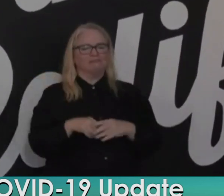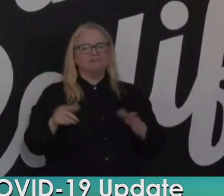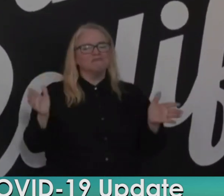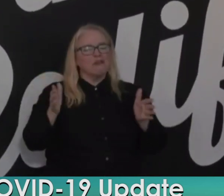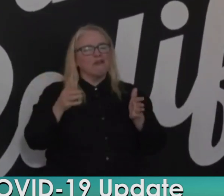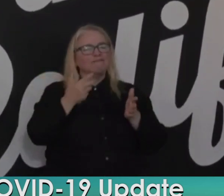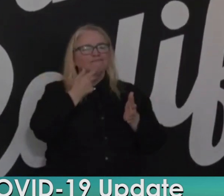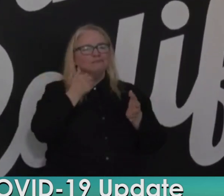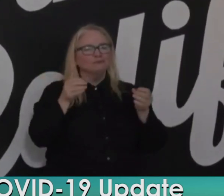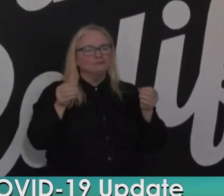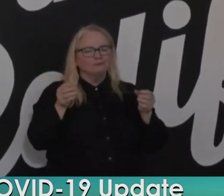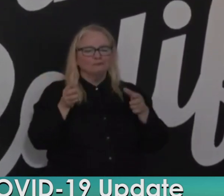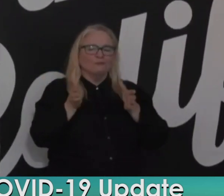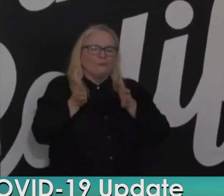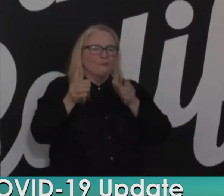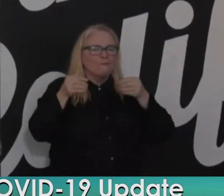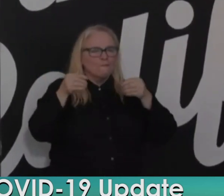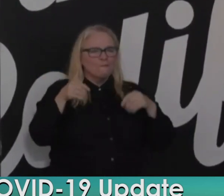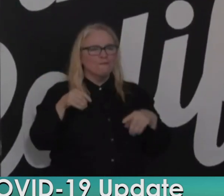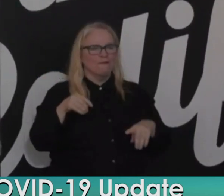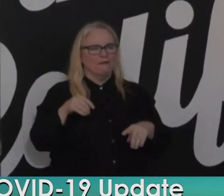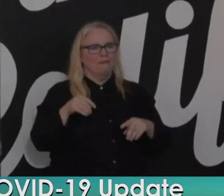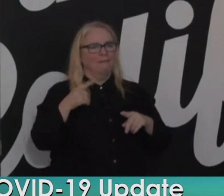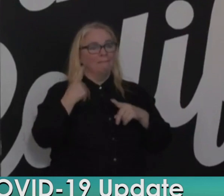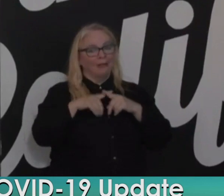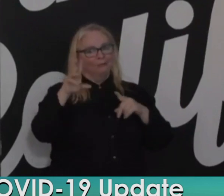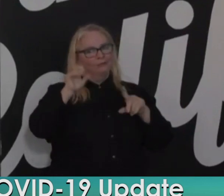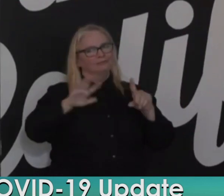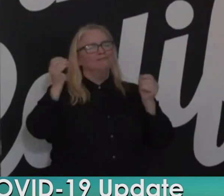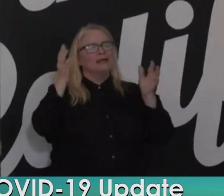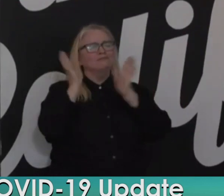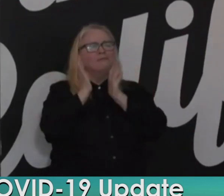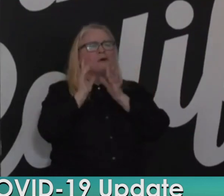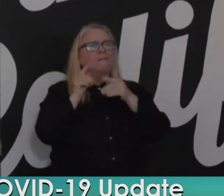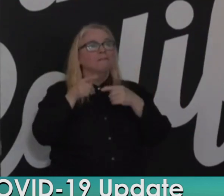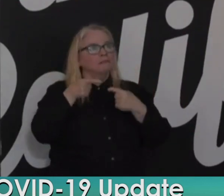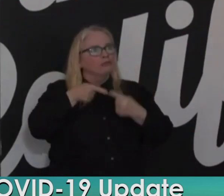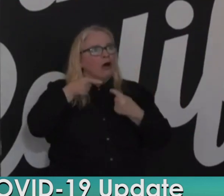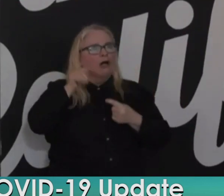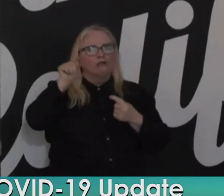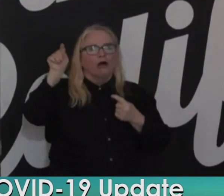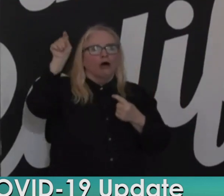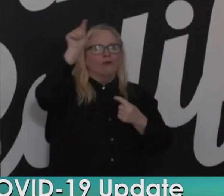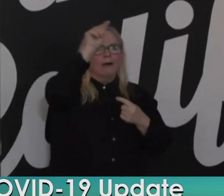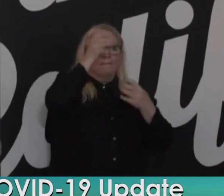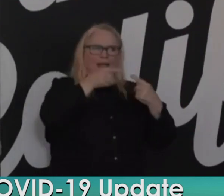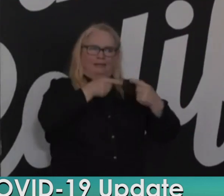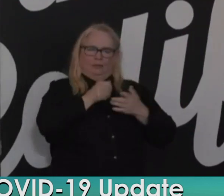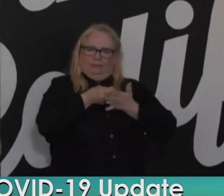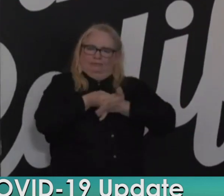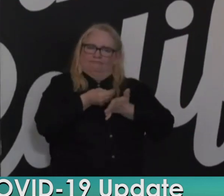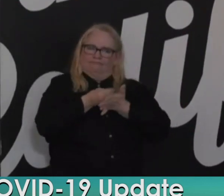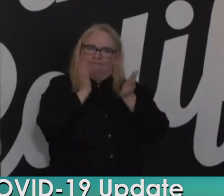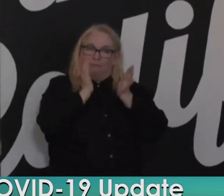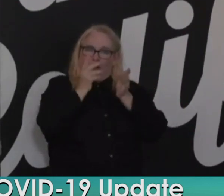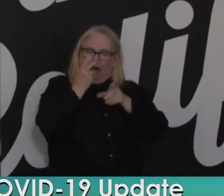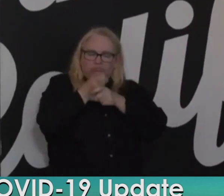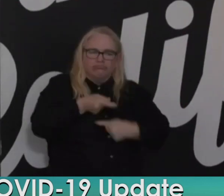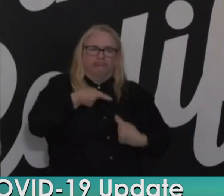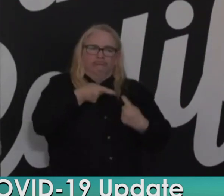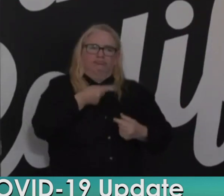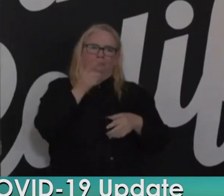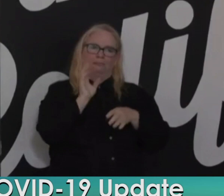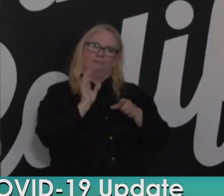the rest of the United States that are struggling to make ends meet, to hold things together. Display California and